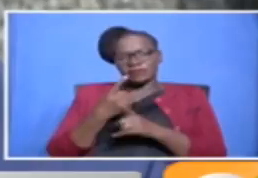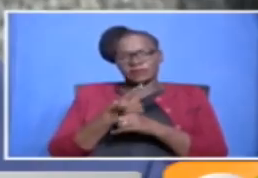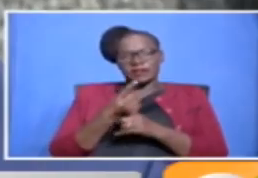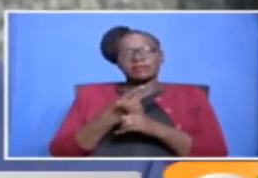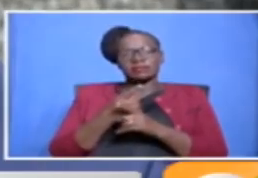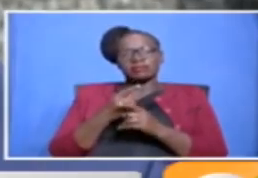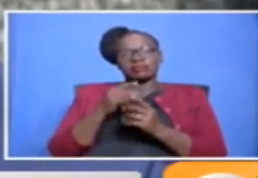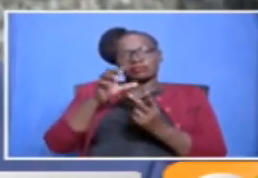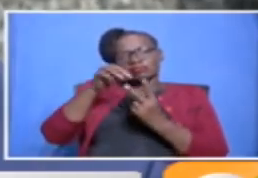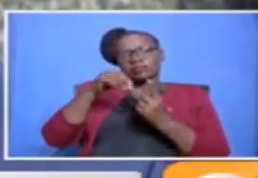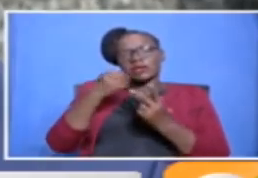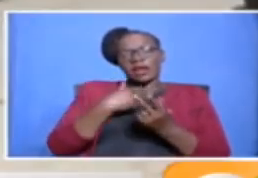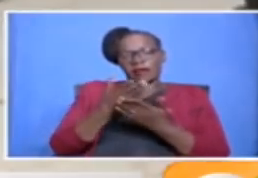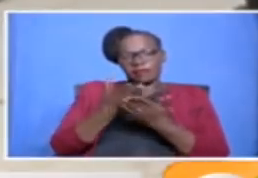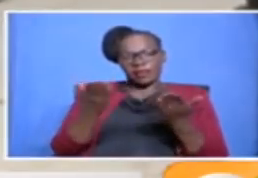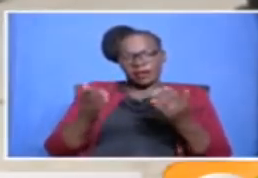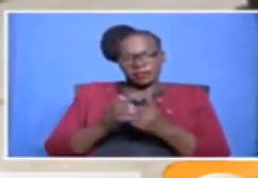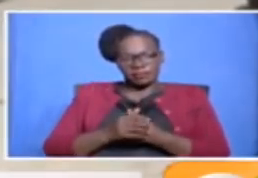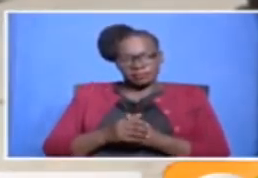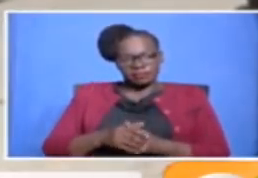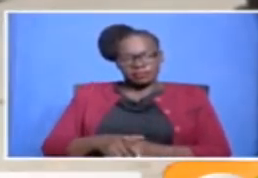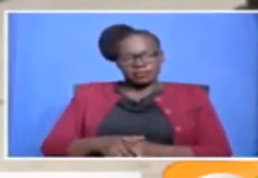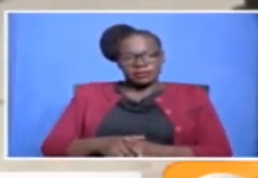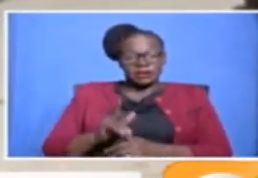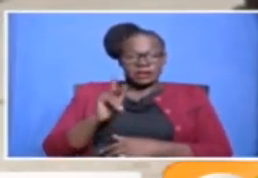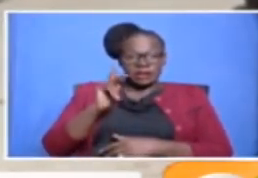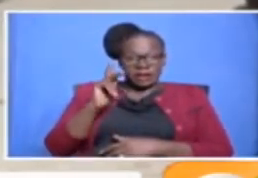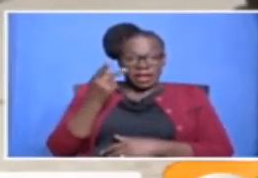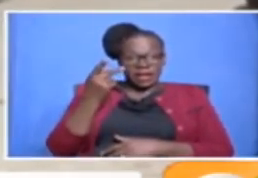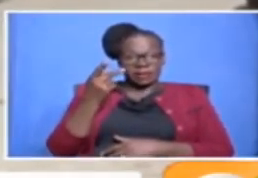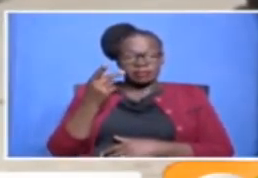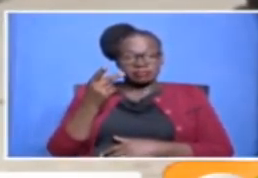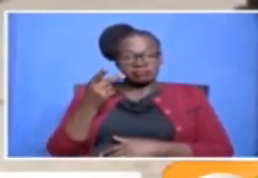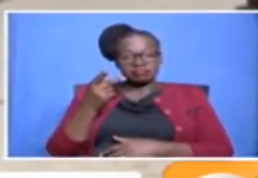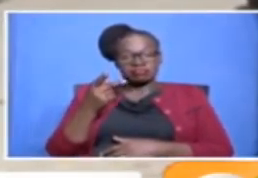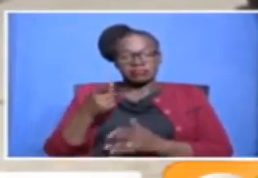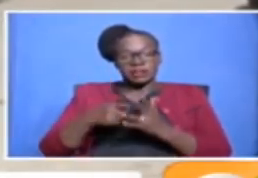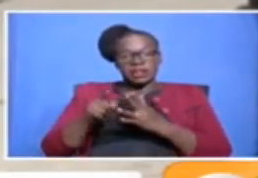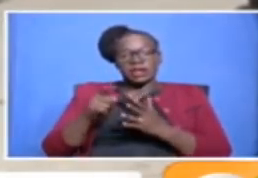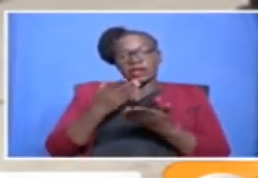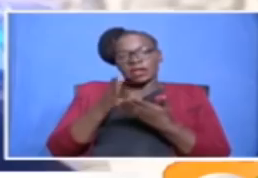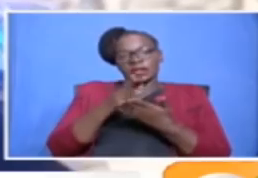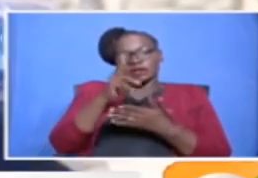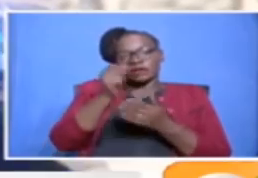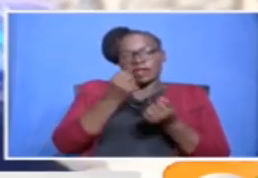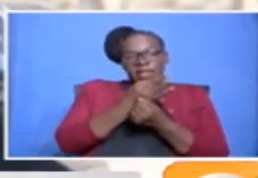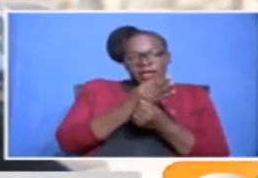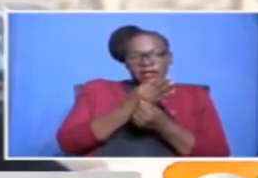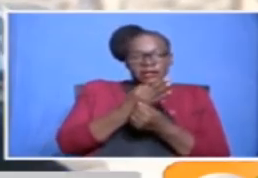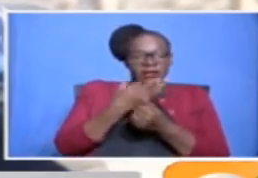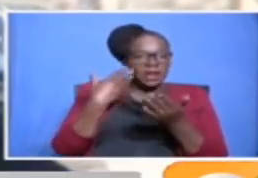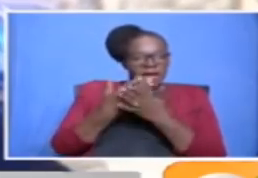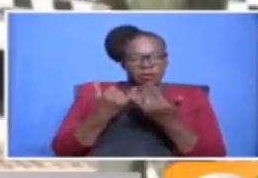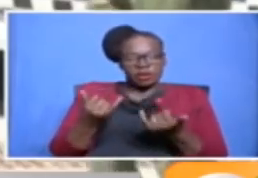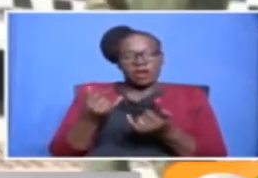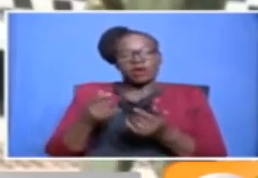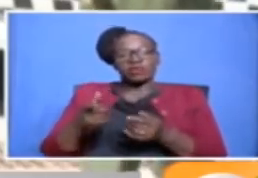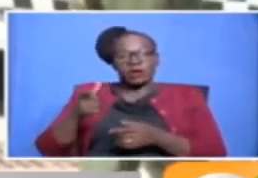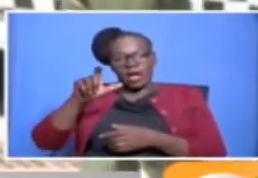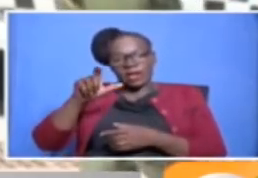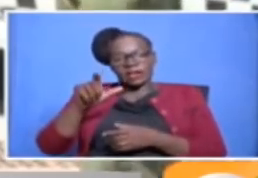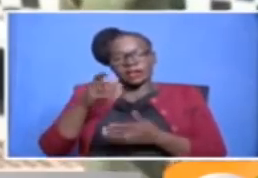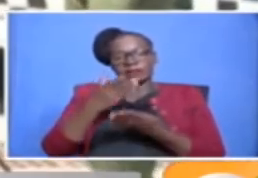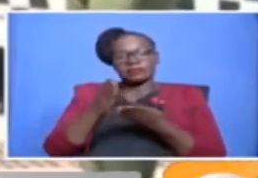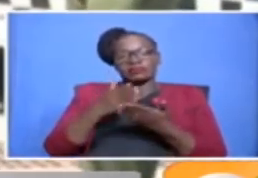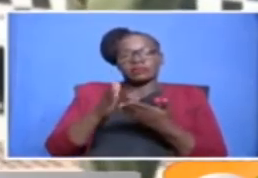as the budgetary allocation is concerned? Kenya adopted leasing in 2013 and has since increased its leasing budget over the